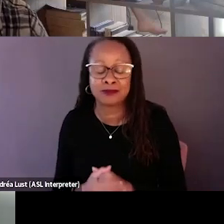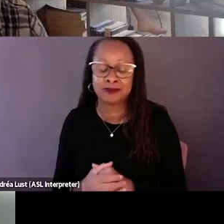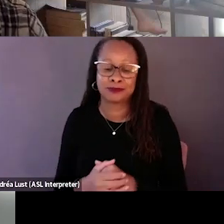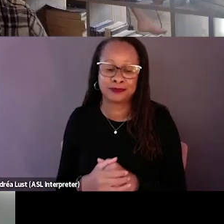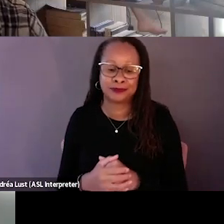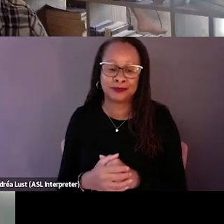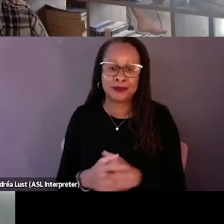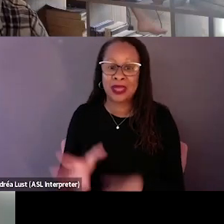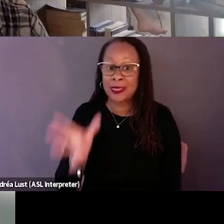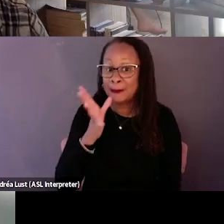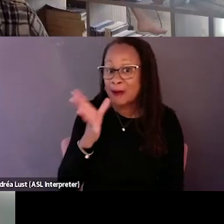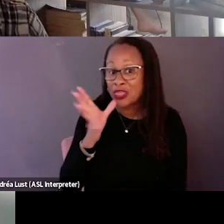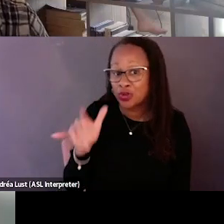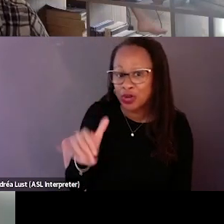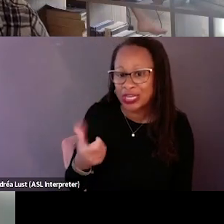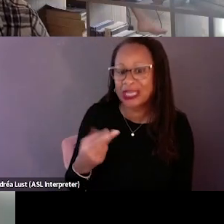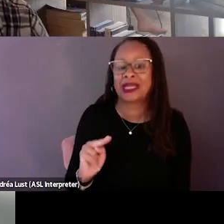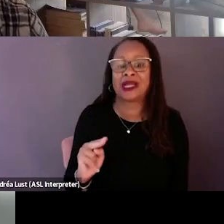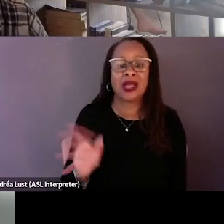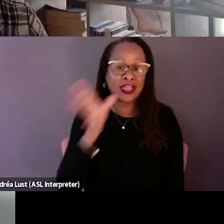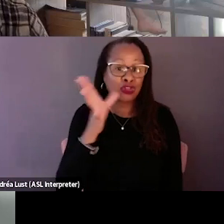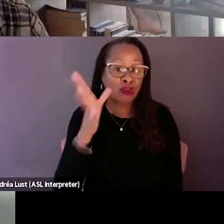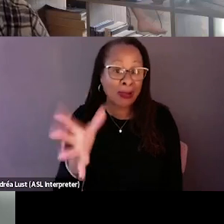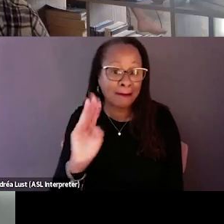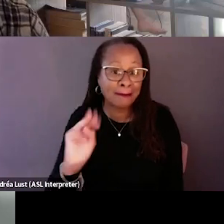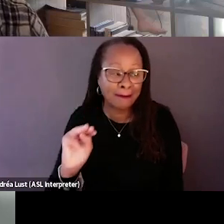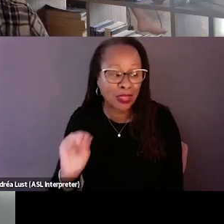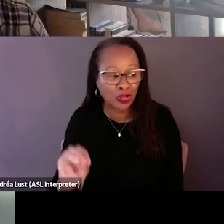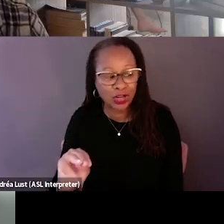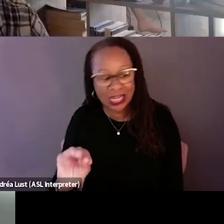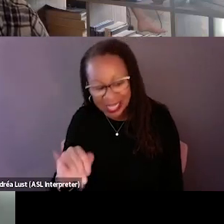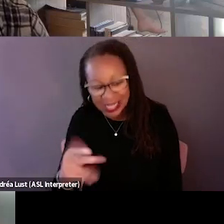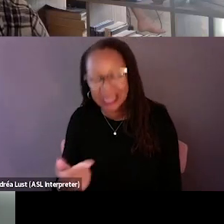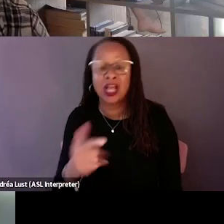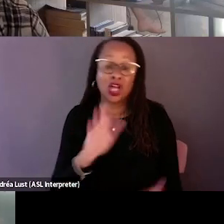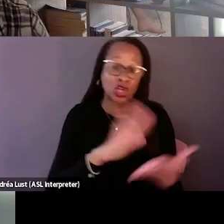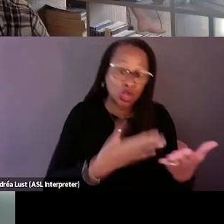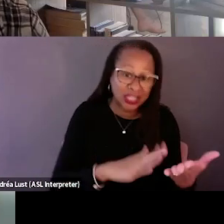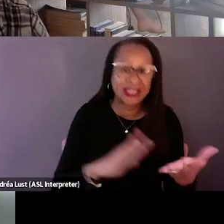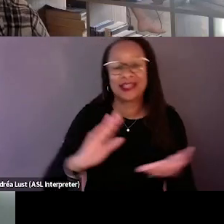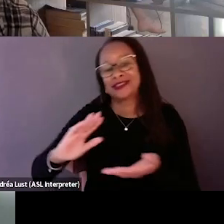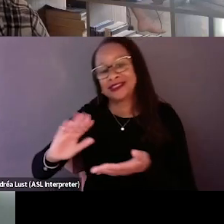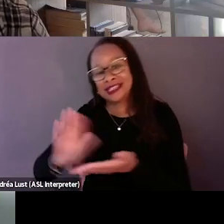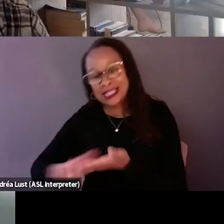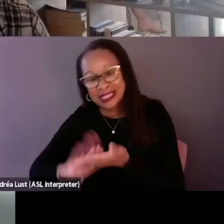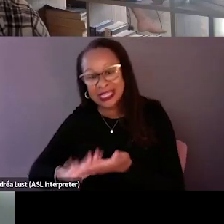the mothering, the grandmothering, the cooking, the cleaning, it all